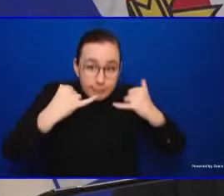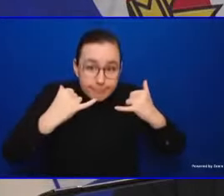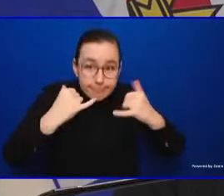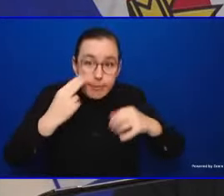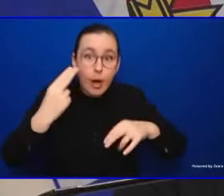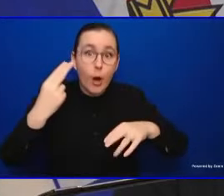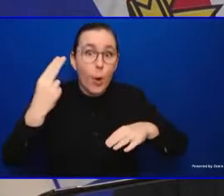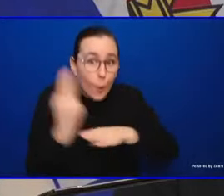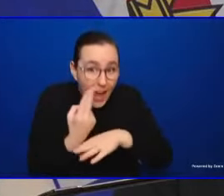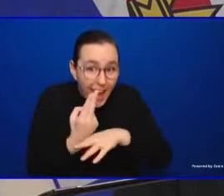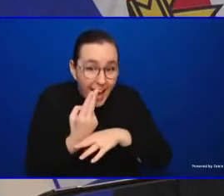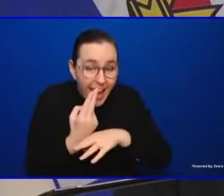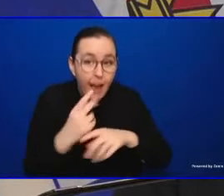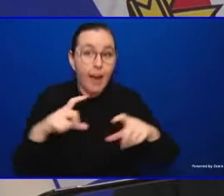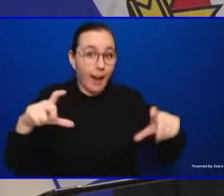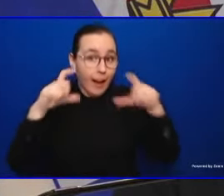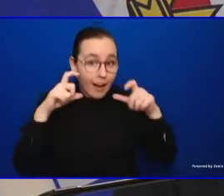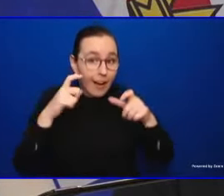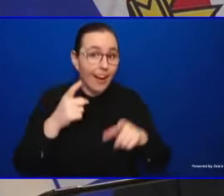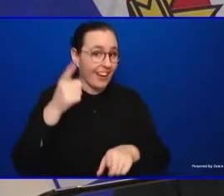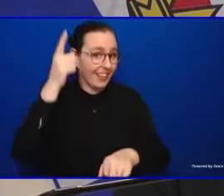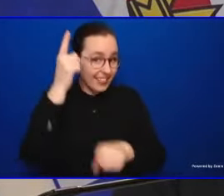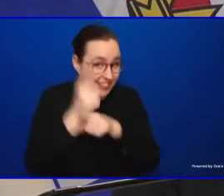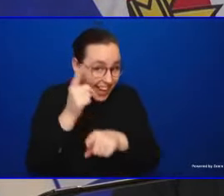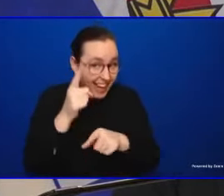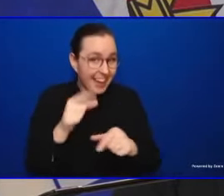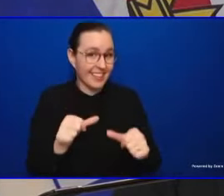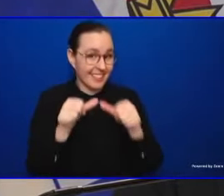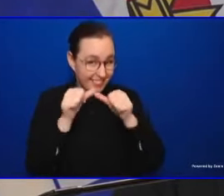We'll now go to Vancouver for the rest of the response.